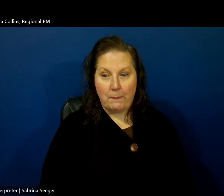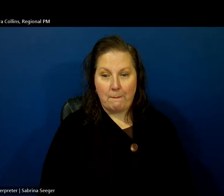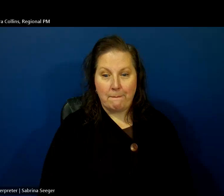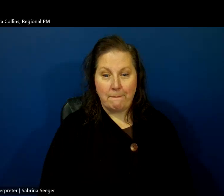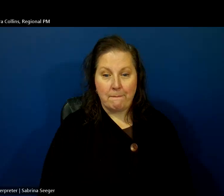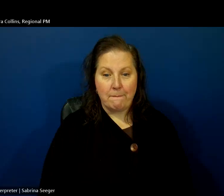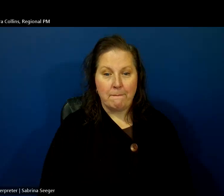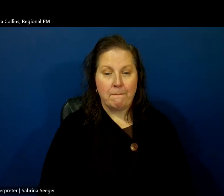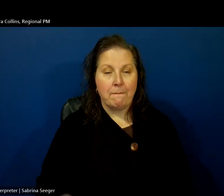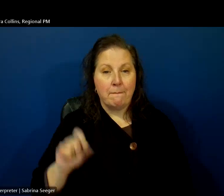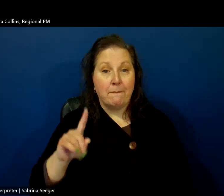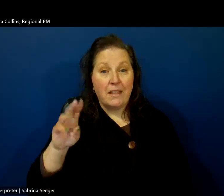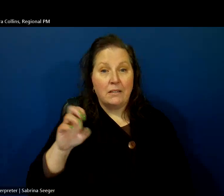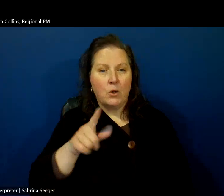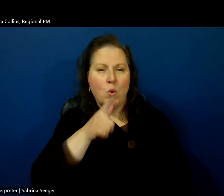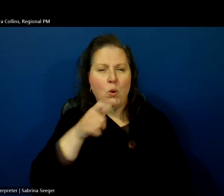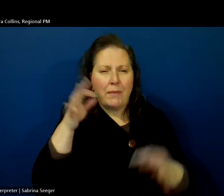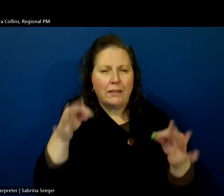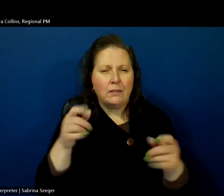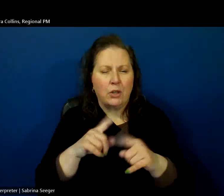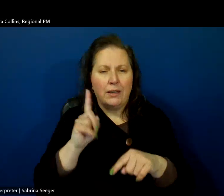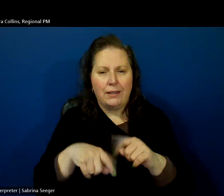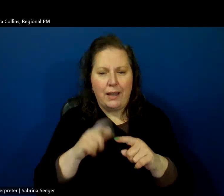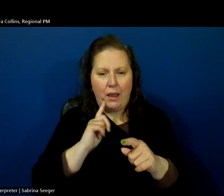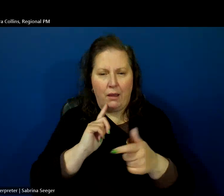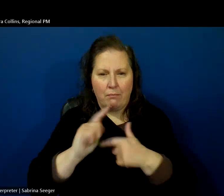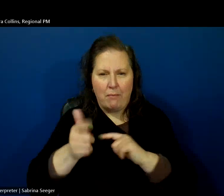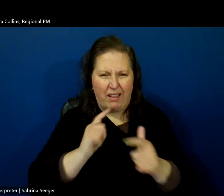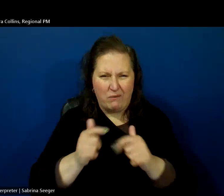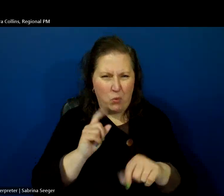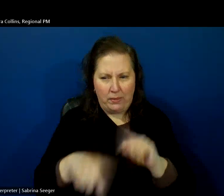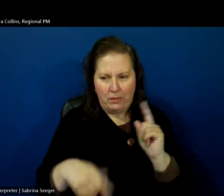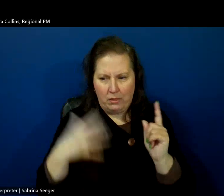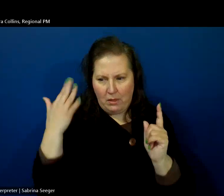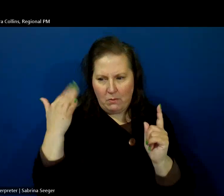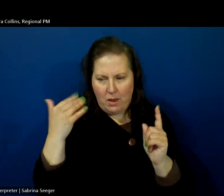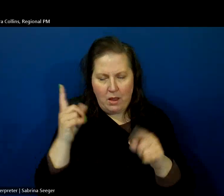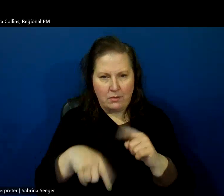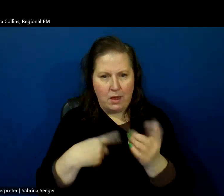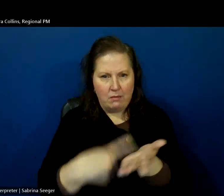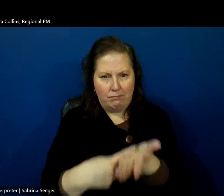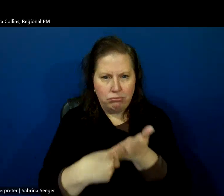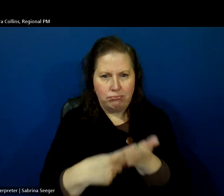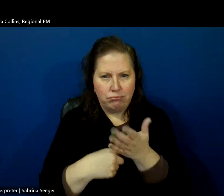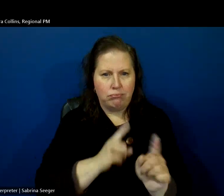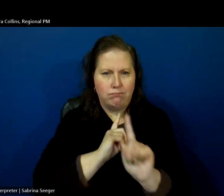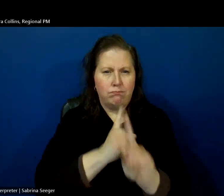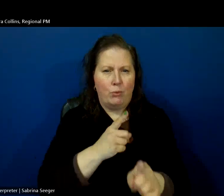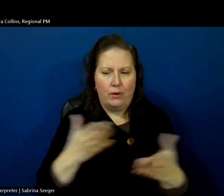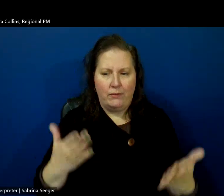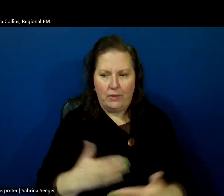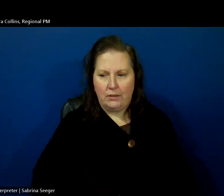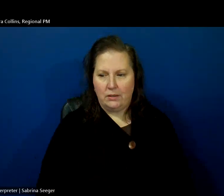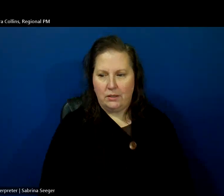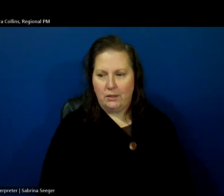Who made the decision that you can't do a back and forth and argue the merits, or I think